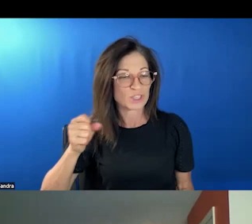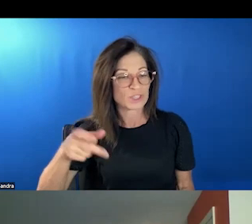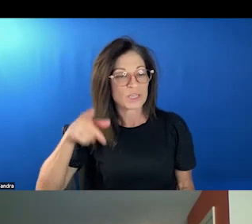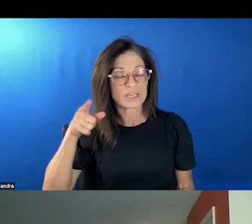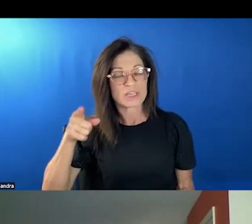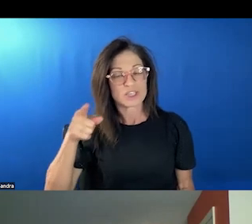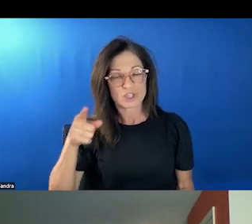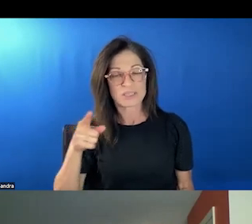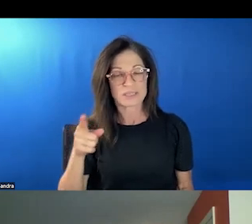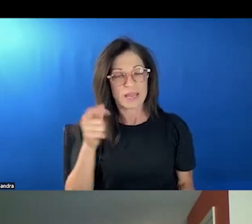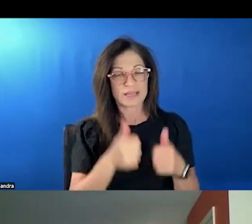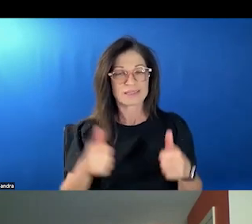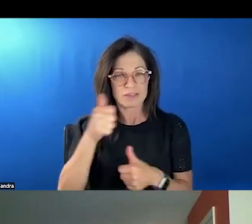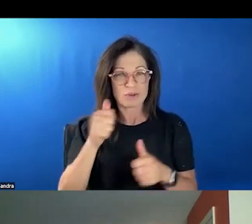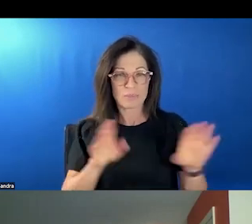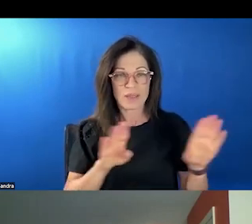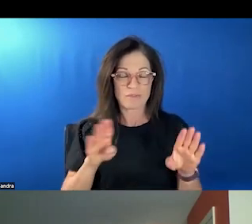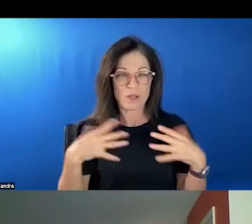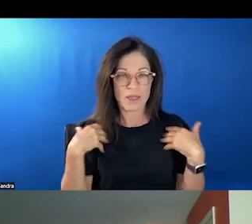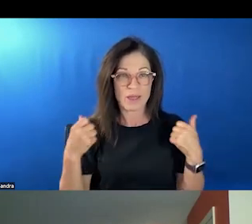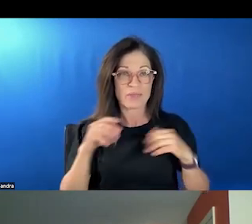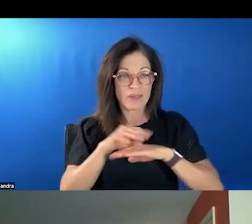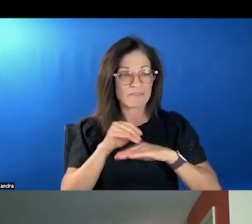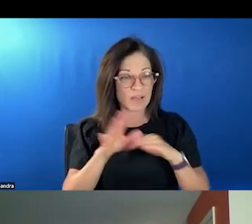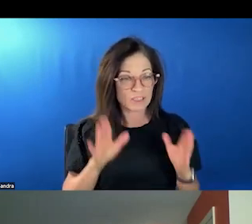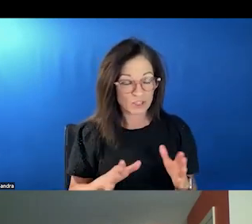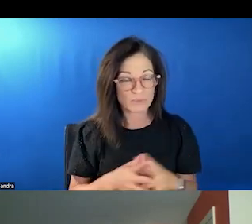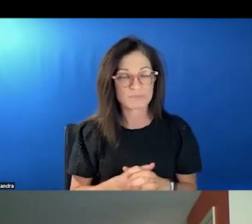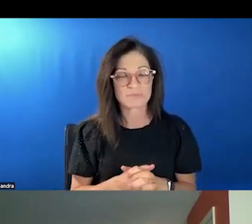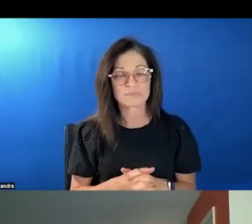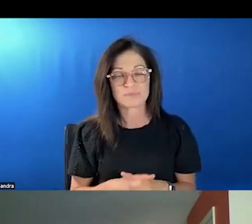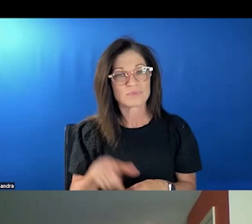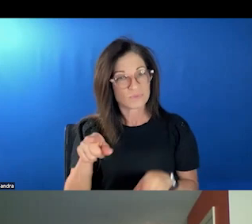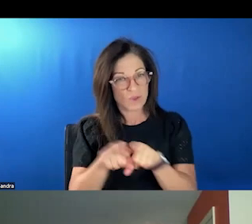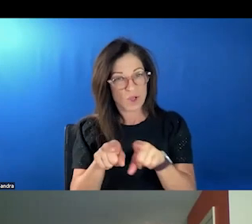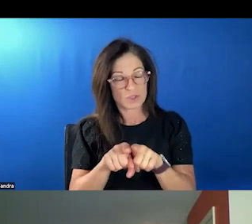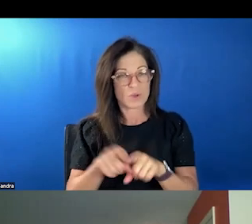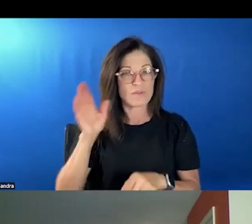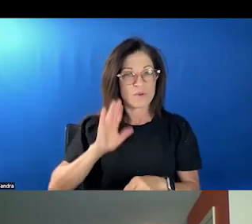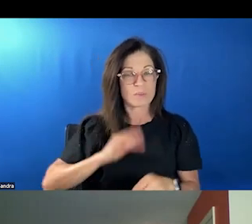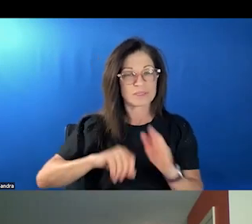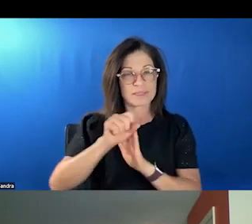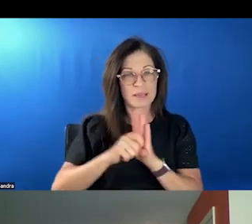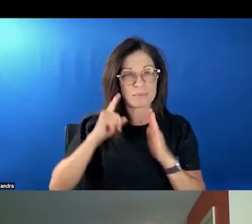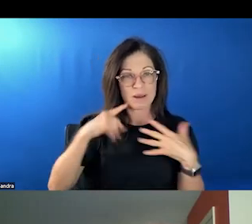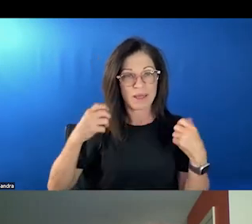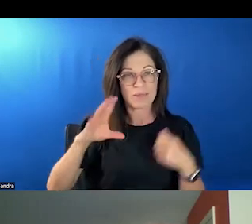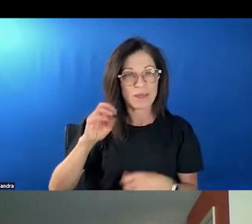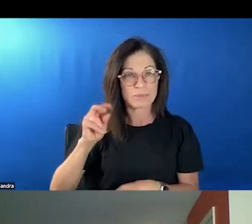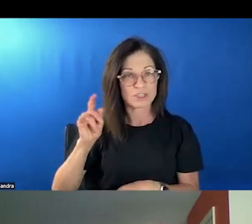a Senior Behavioral Health Advisor. Carrie is also the former State Mental Health Commissioner for the state of